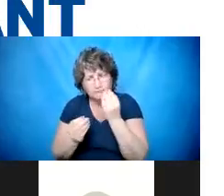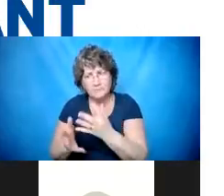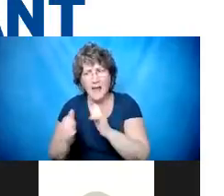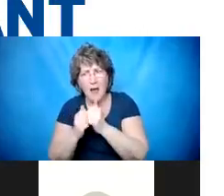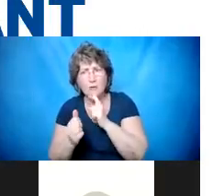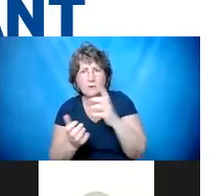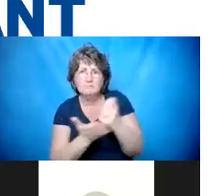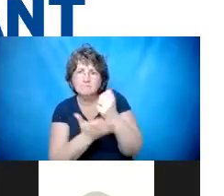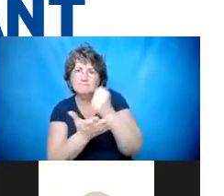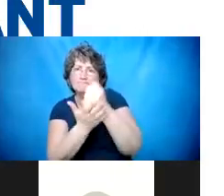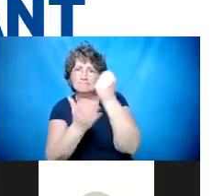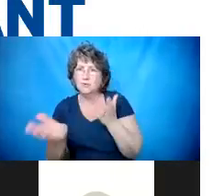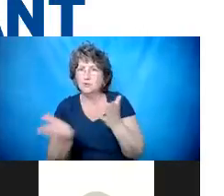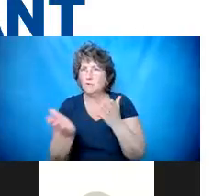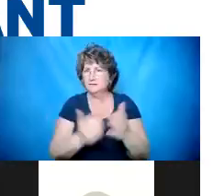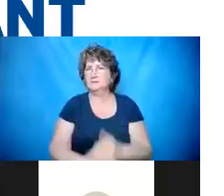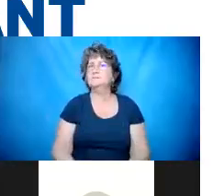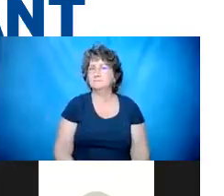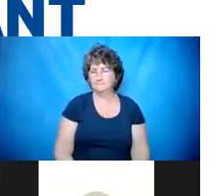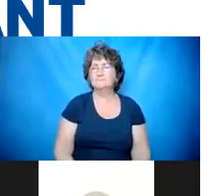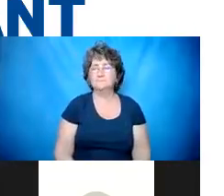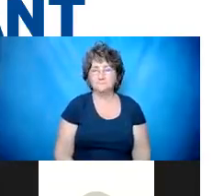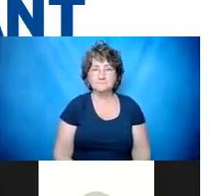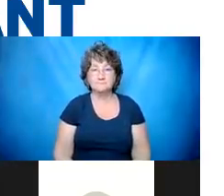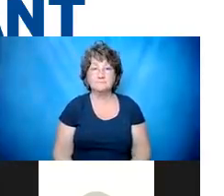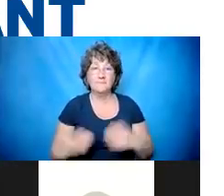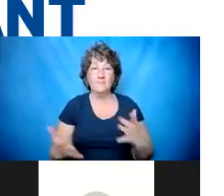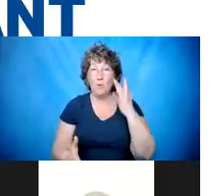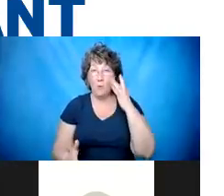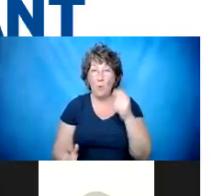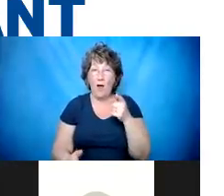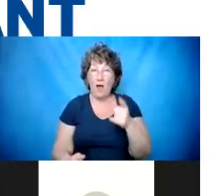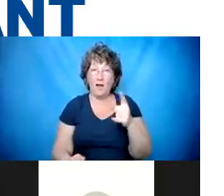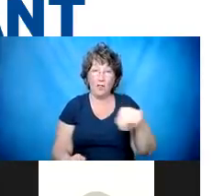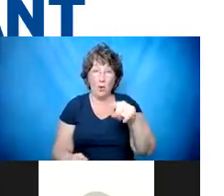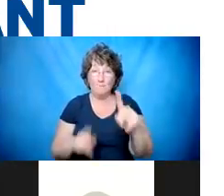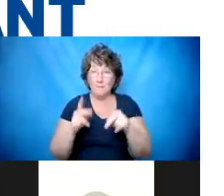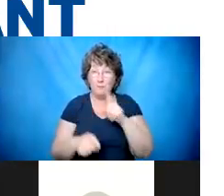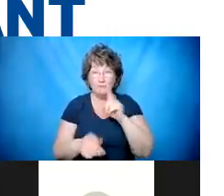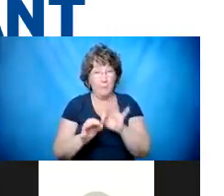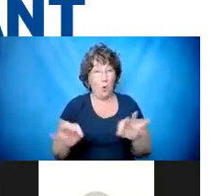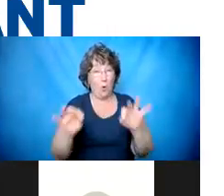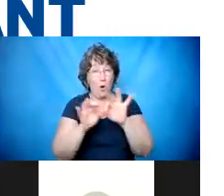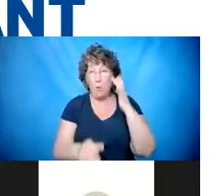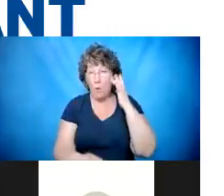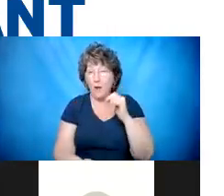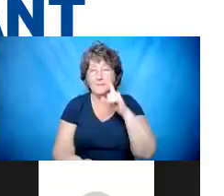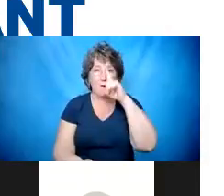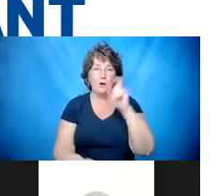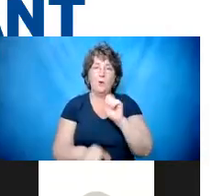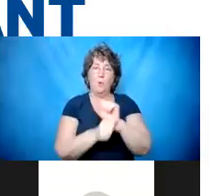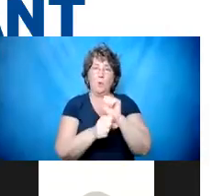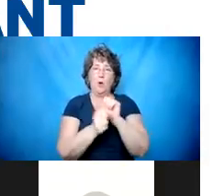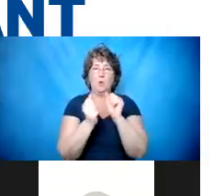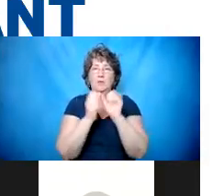please. And why are promotoras or navigators important? We work with families one-on-one to prioritize